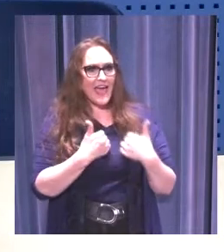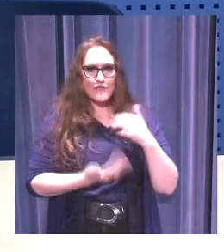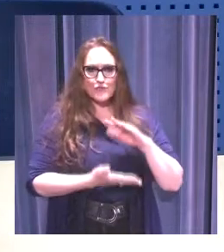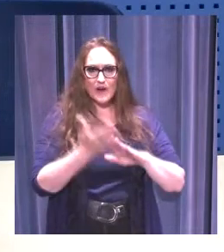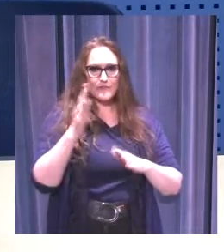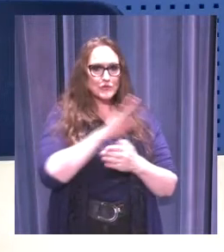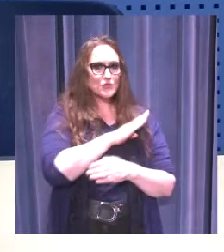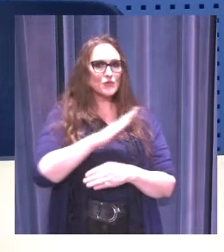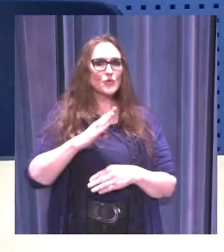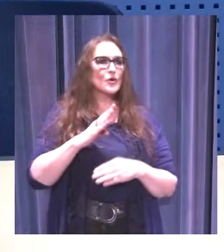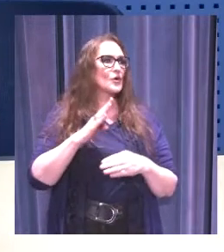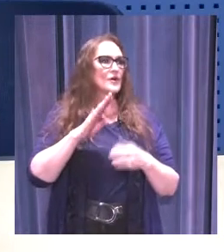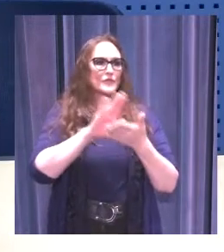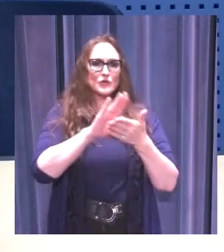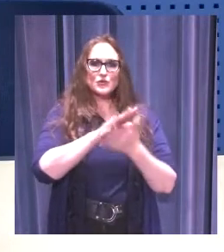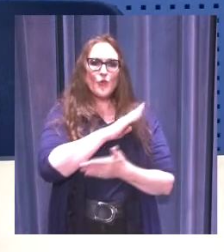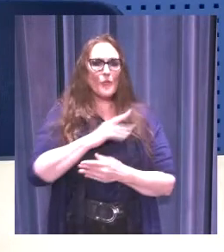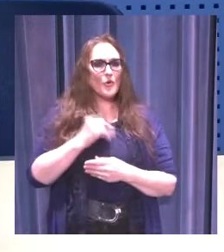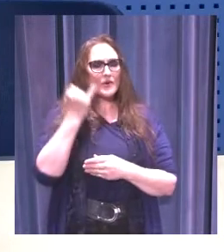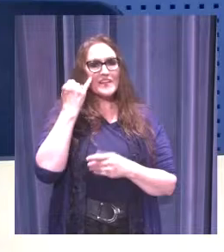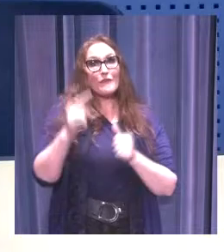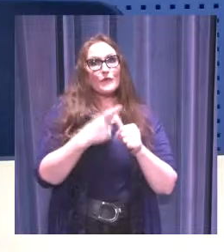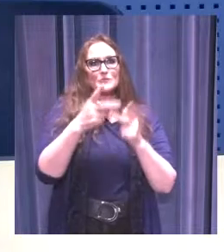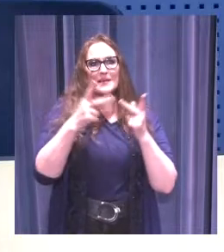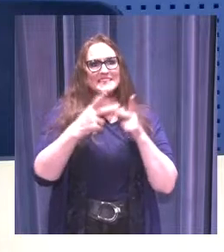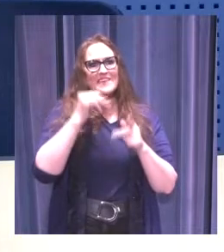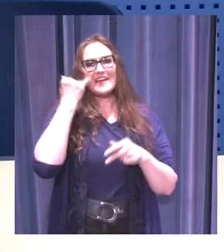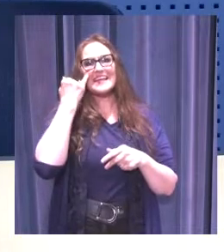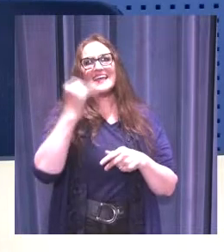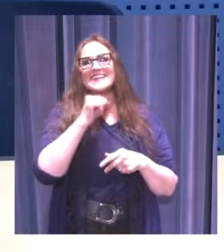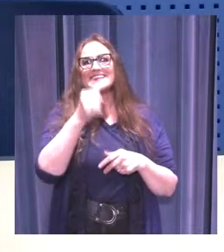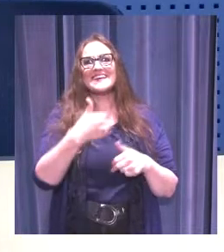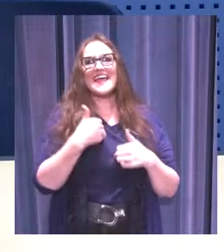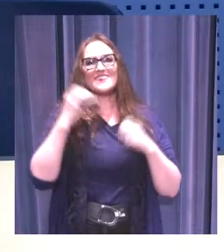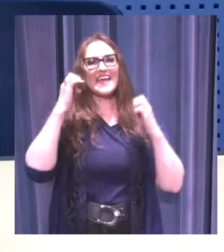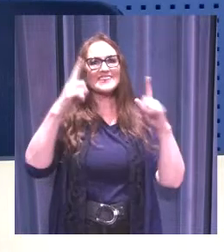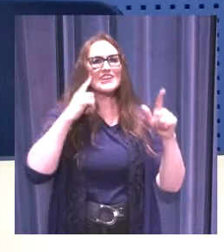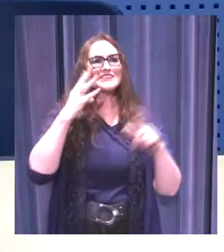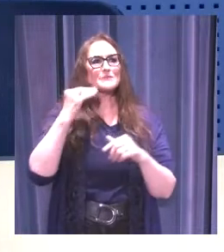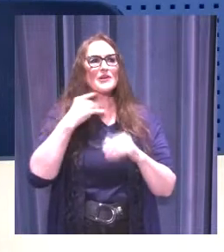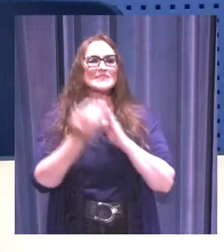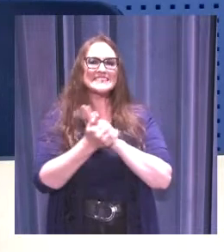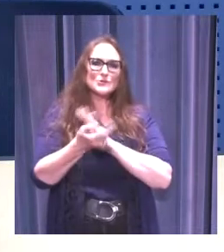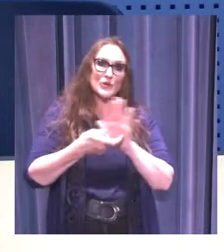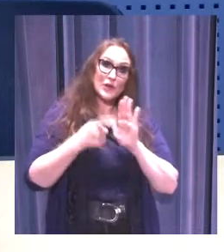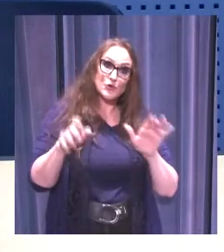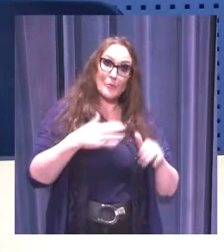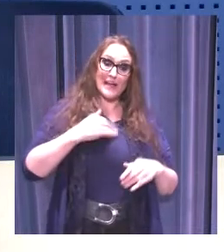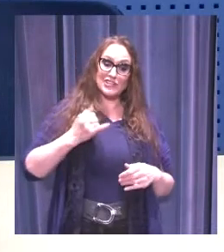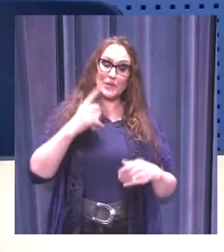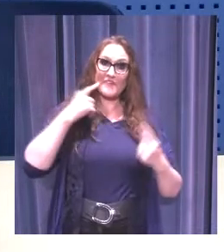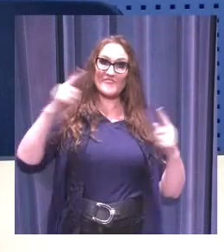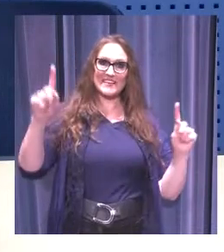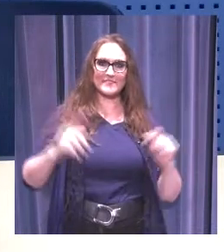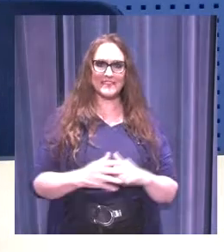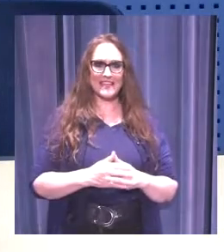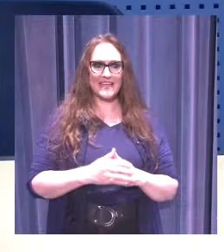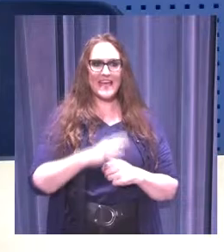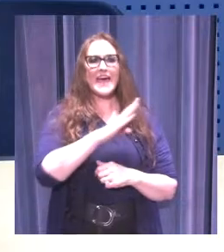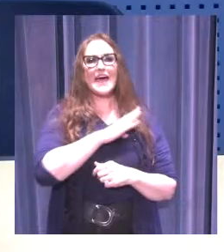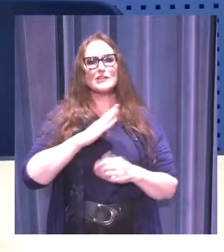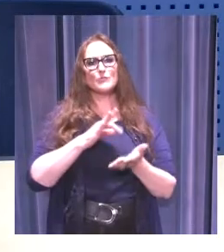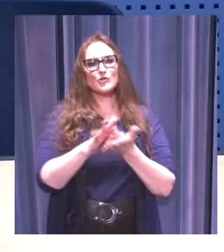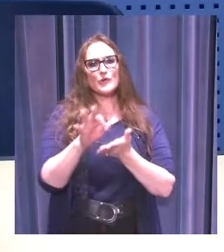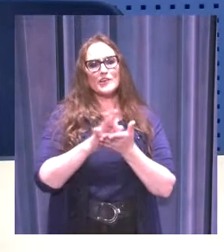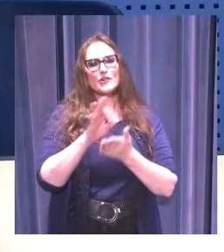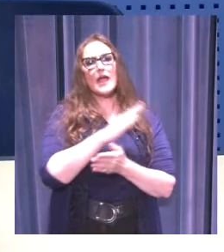school board in the first place if I did not have the education, experience, and skills required to do my job effectively as board treasurer